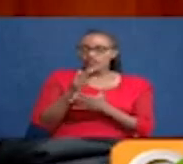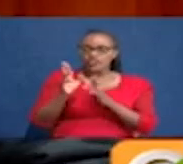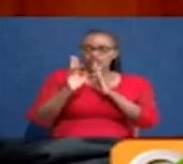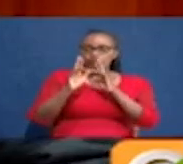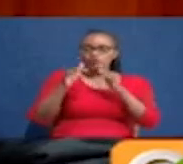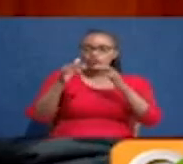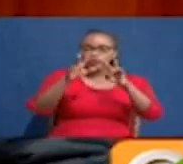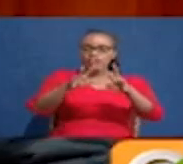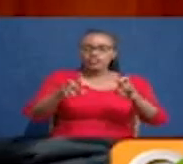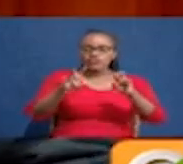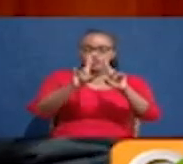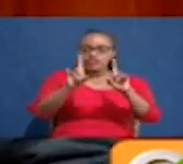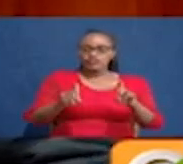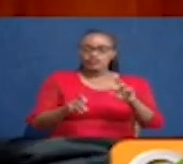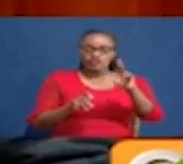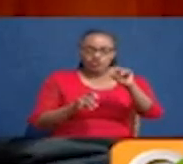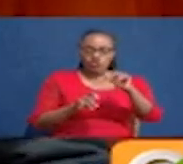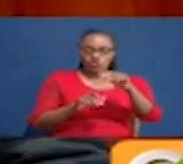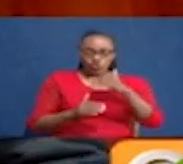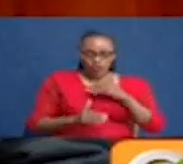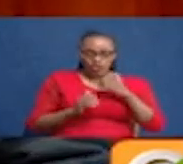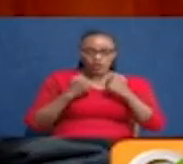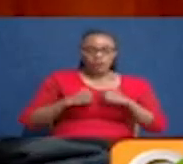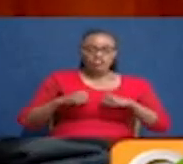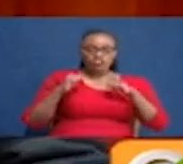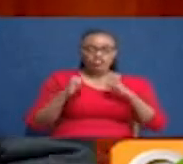or investigation? No, Honorable Chair.